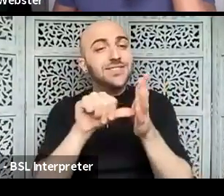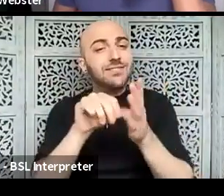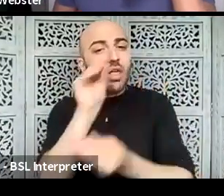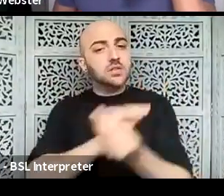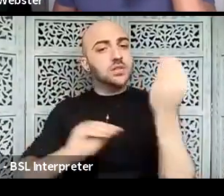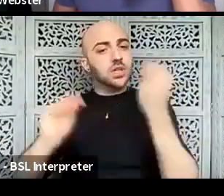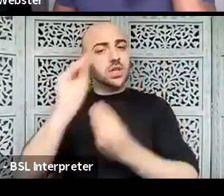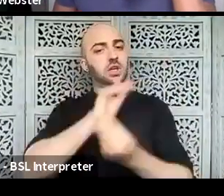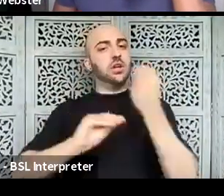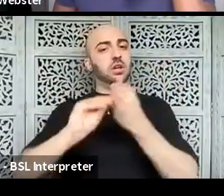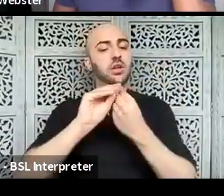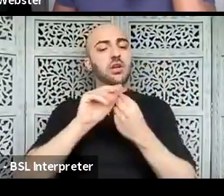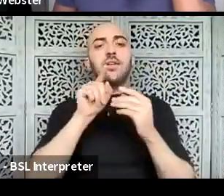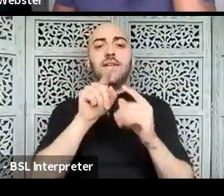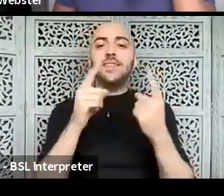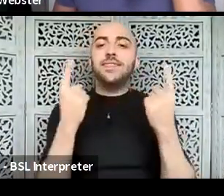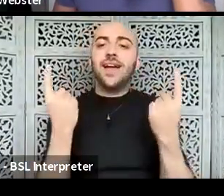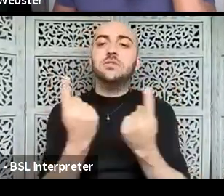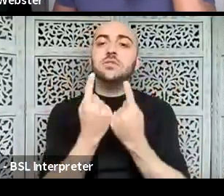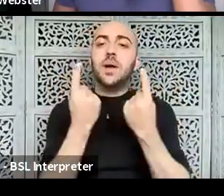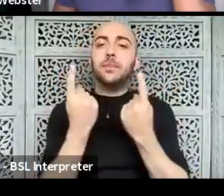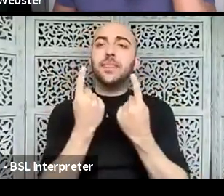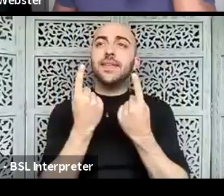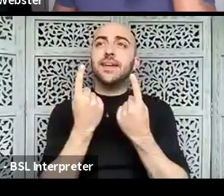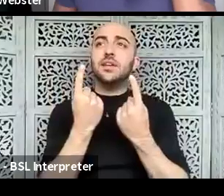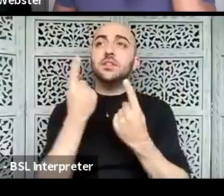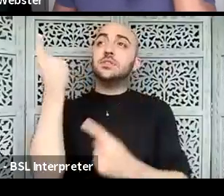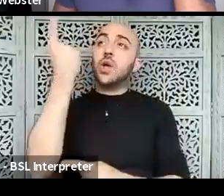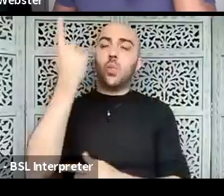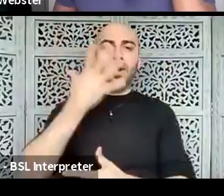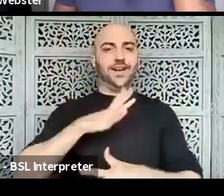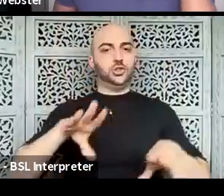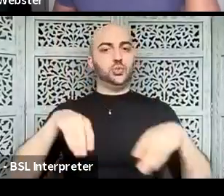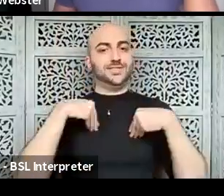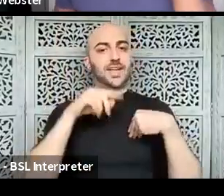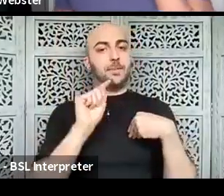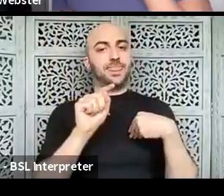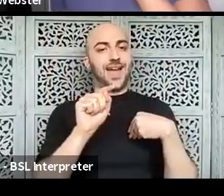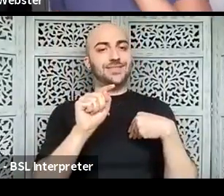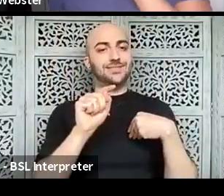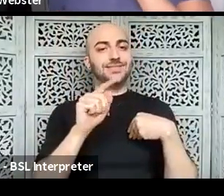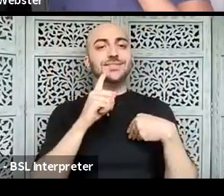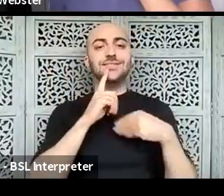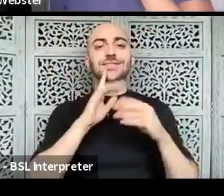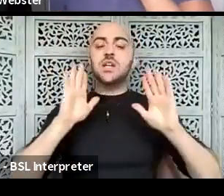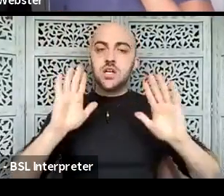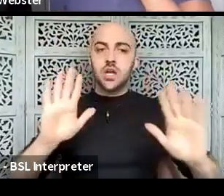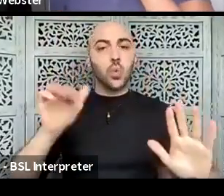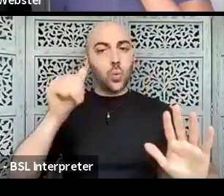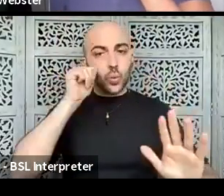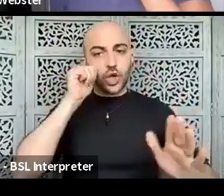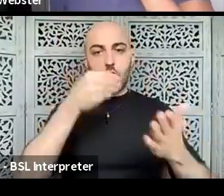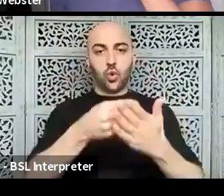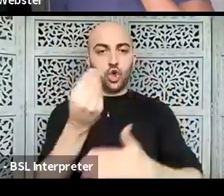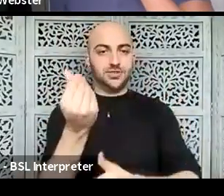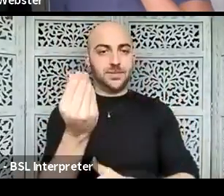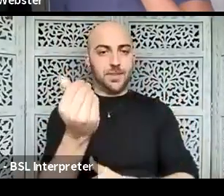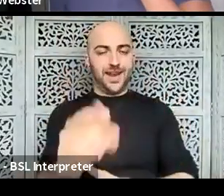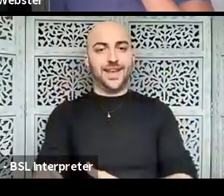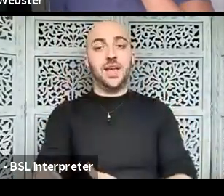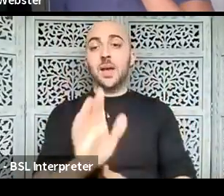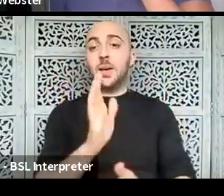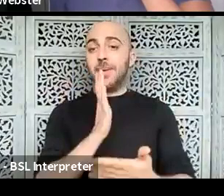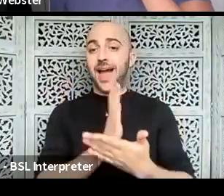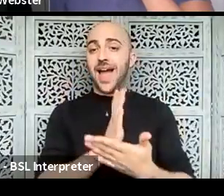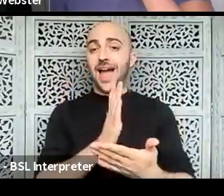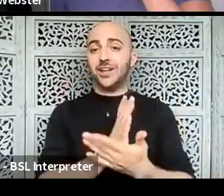And I think that that's something that someone needs to accept, and say, right, okay, we know this costs a little bit more money, but actually it saves